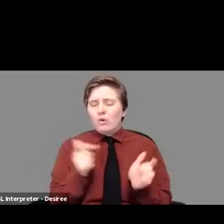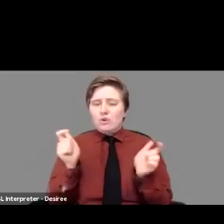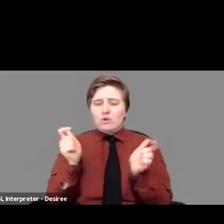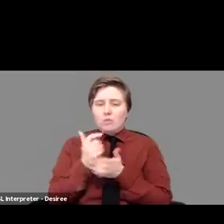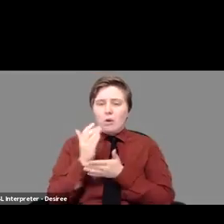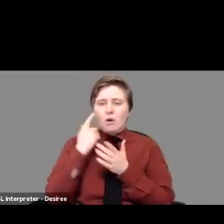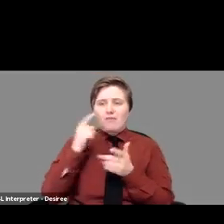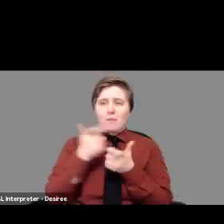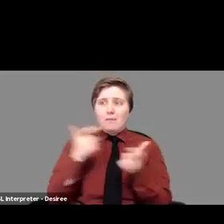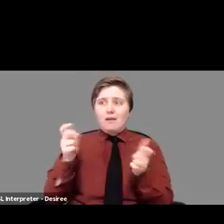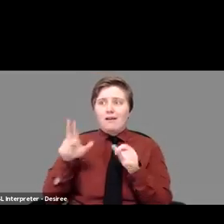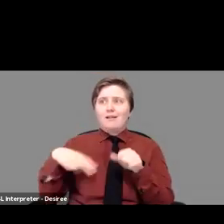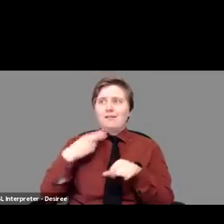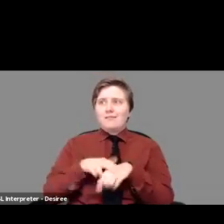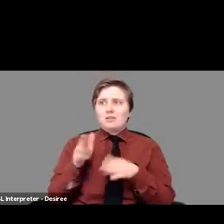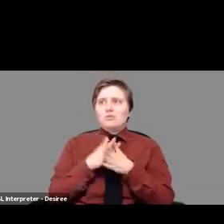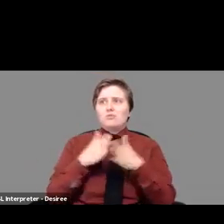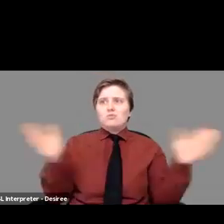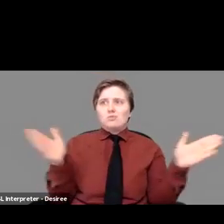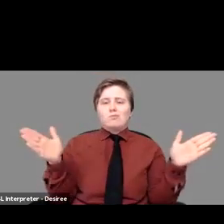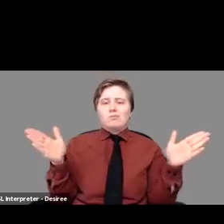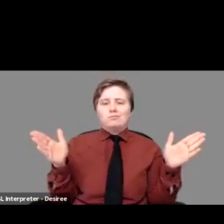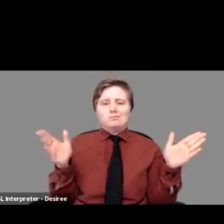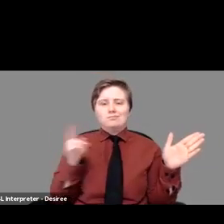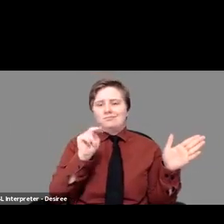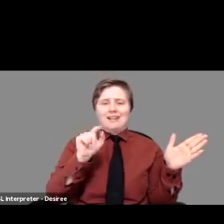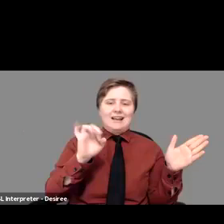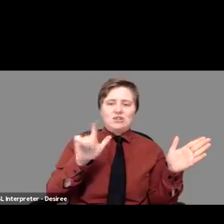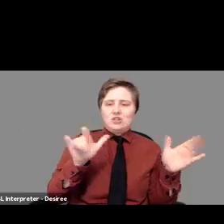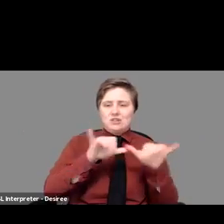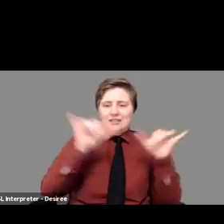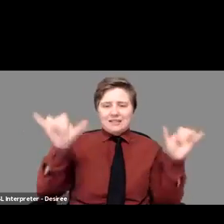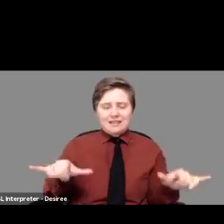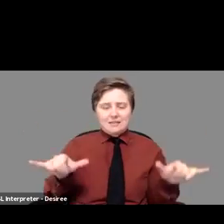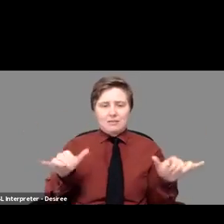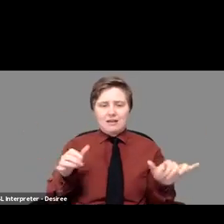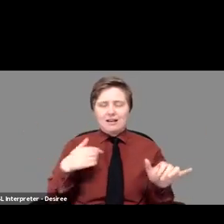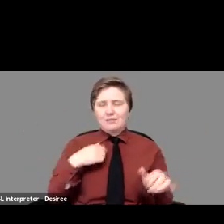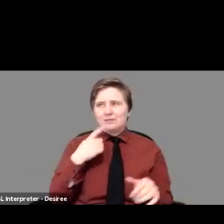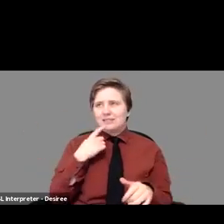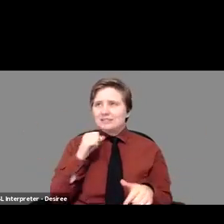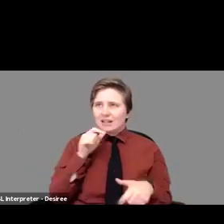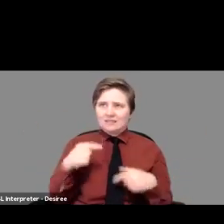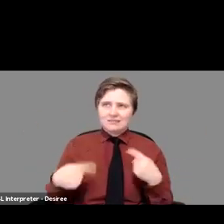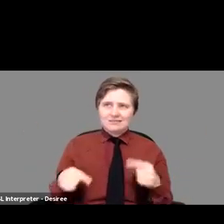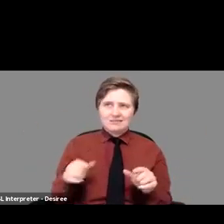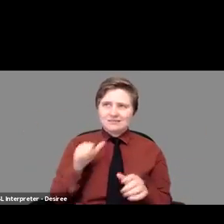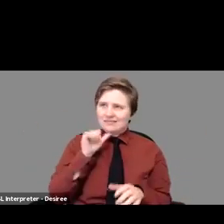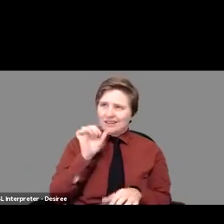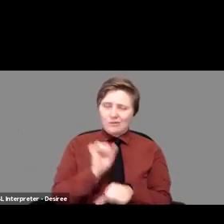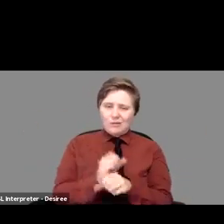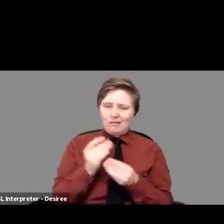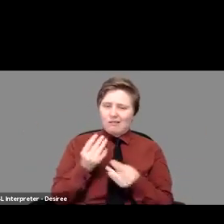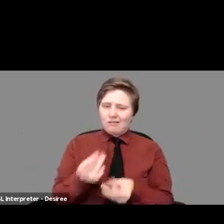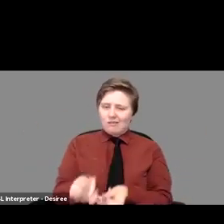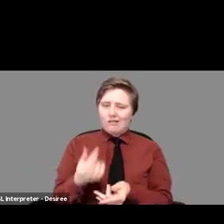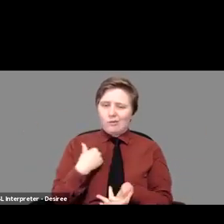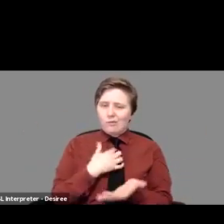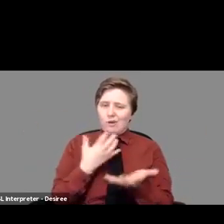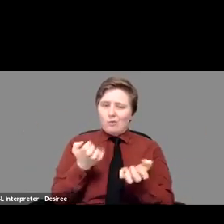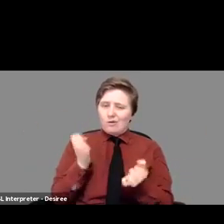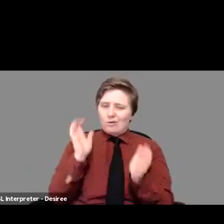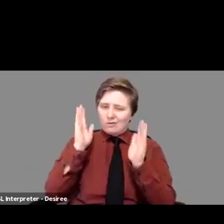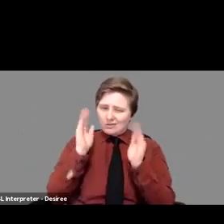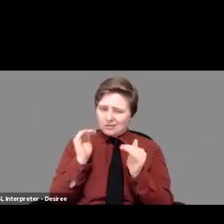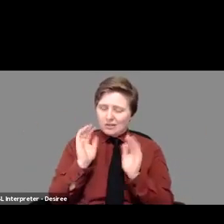national system, and it's a national system that I might argue isn't working as well as we would expect our national